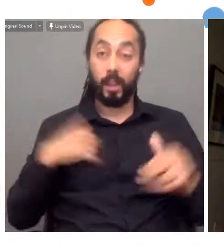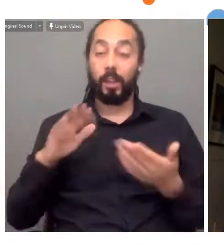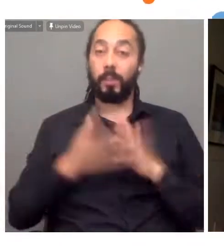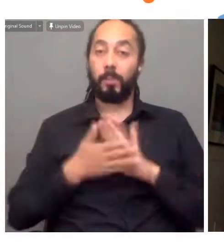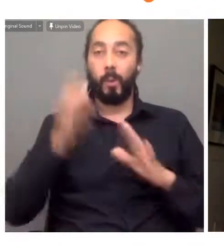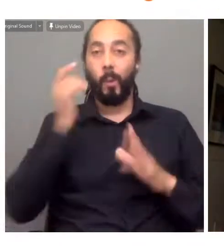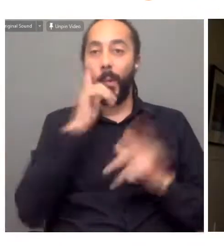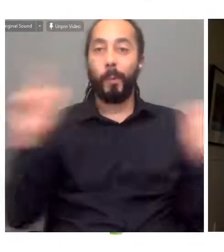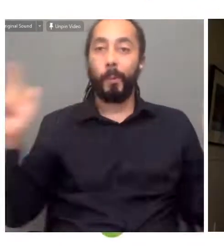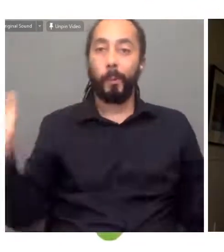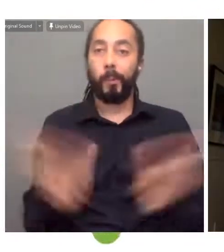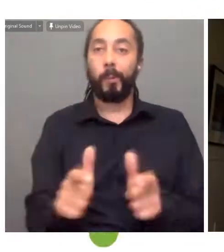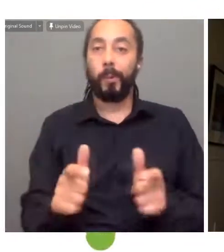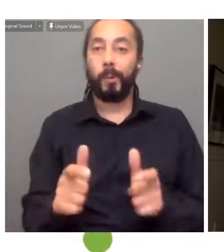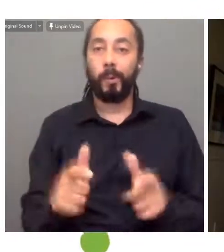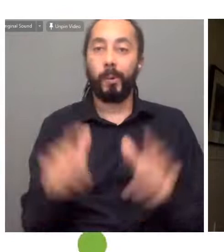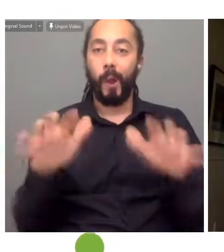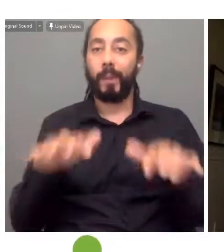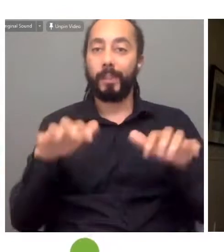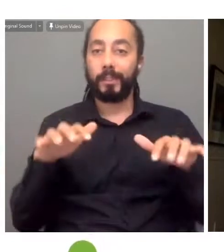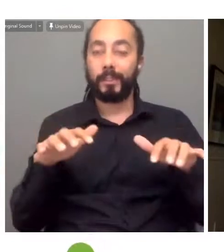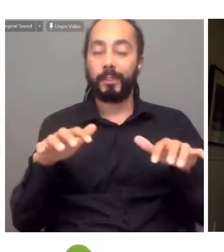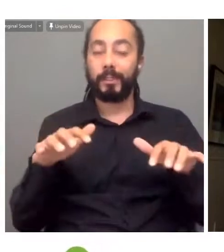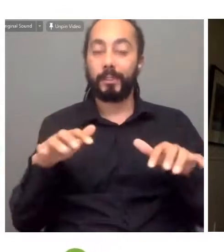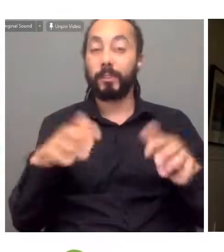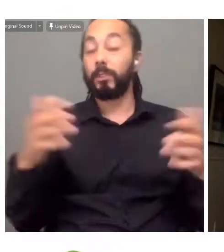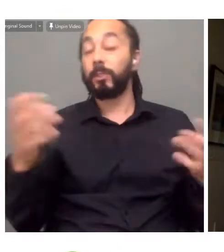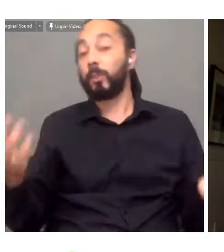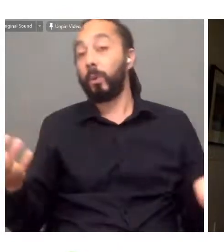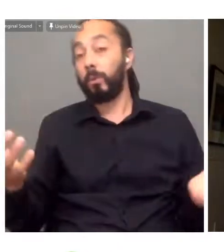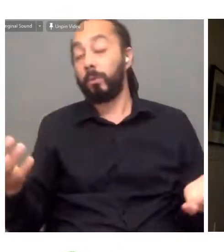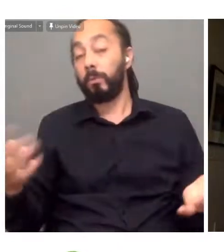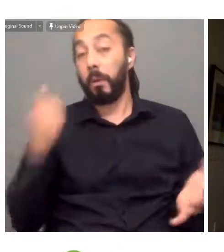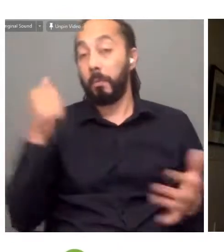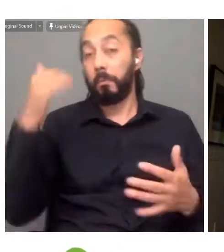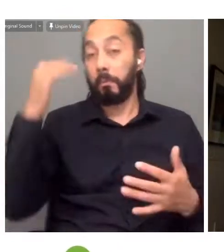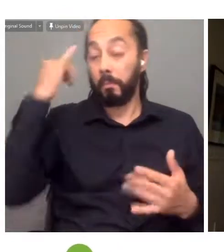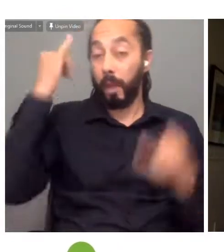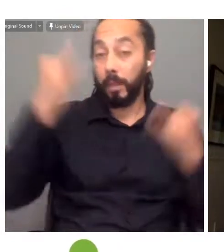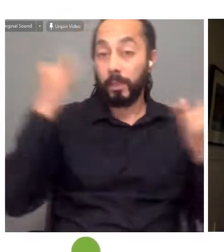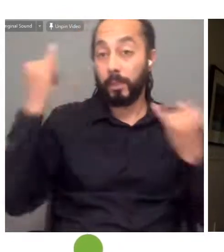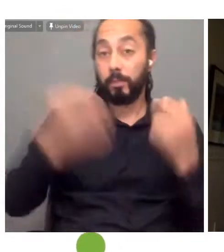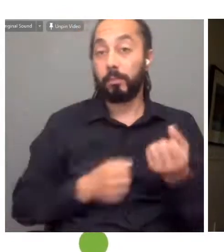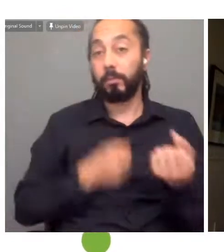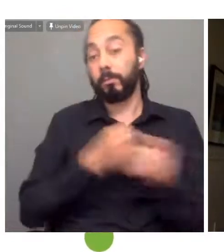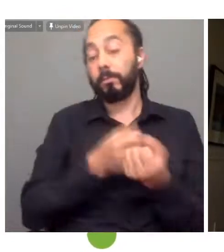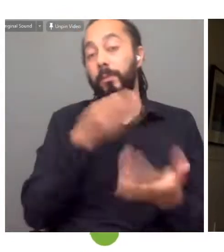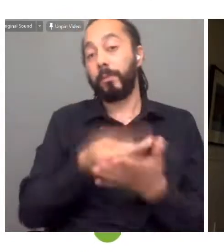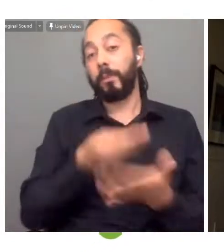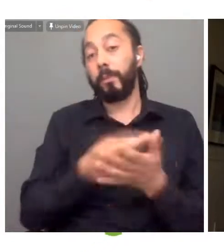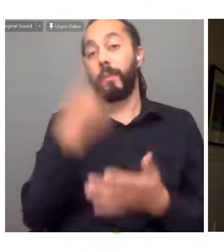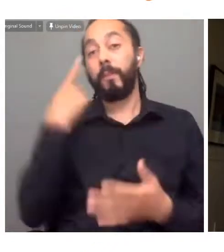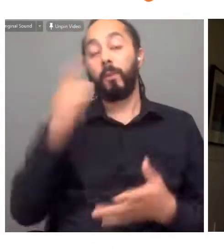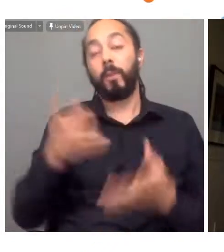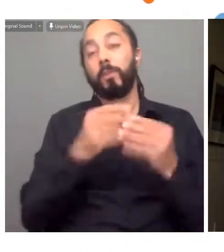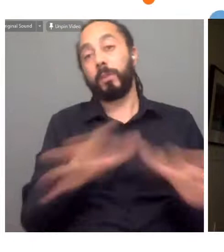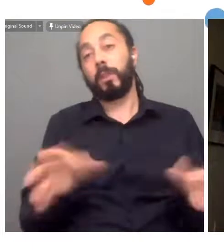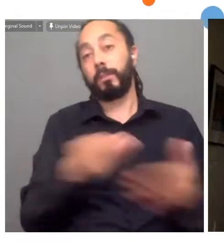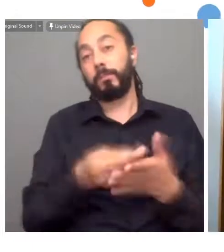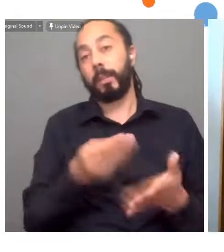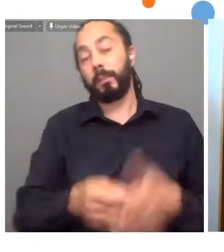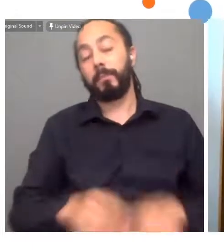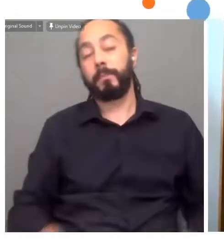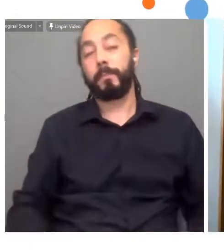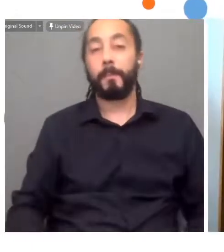number. Is there an approach to subsidizing and compensating financially for those losses?